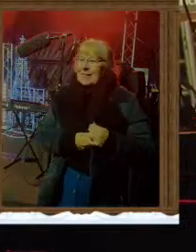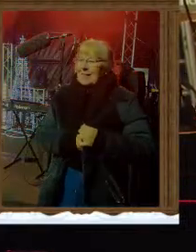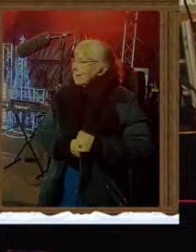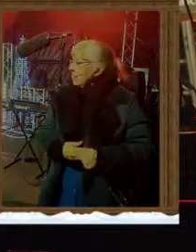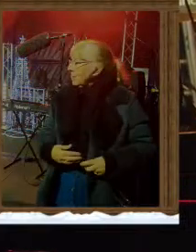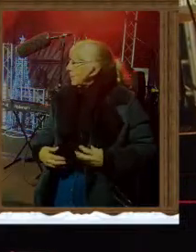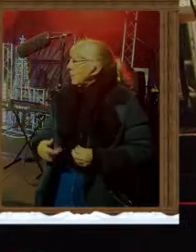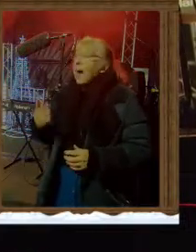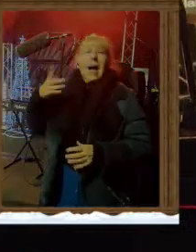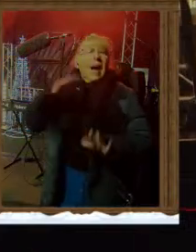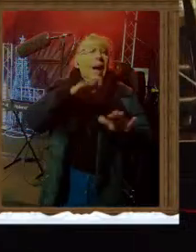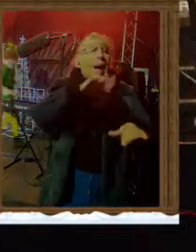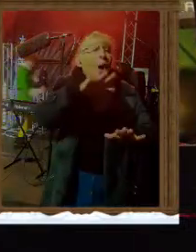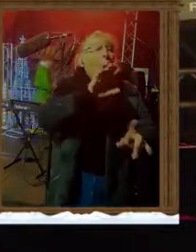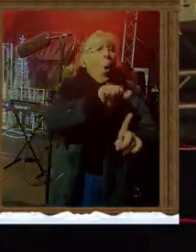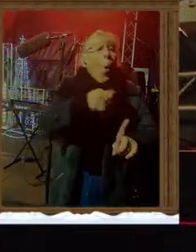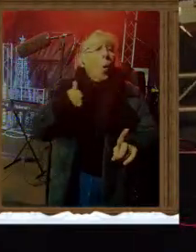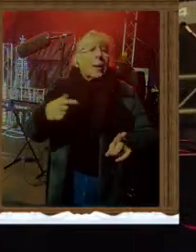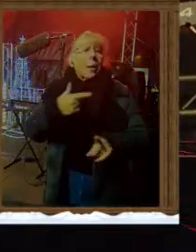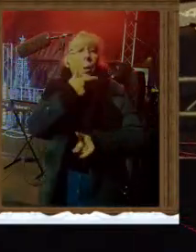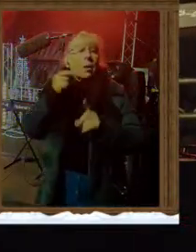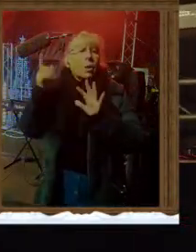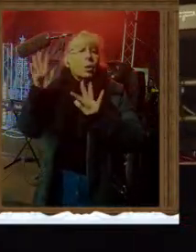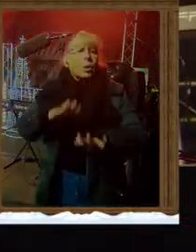Wait, I wanna build a snowman too.